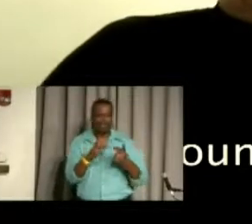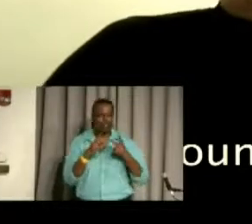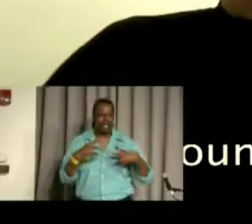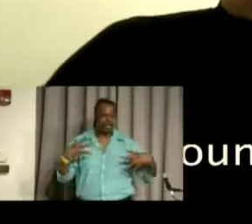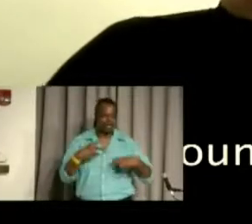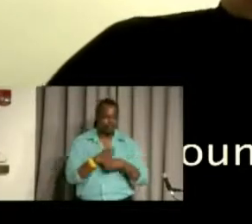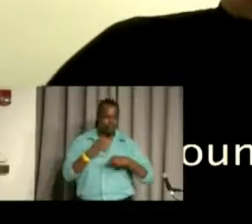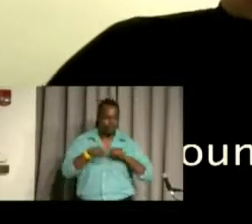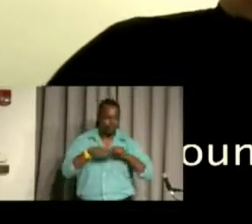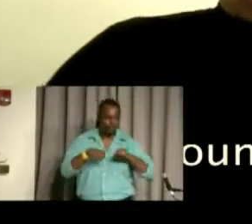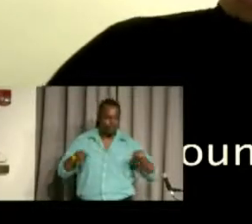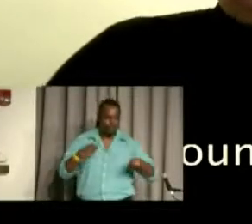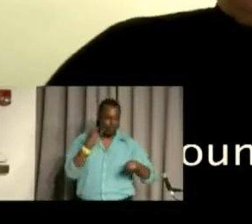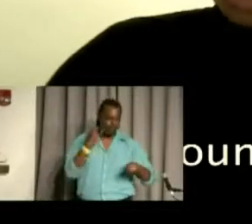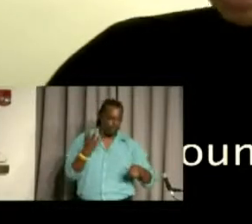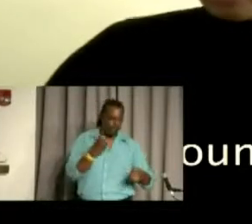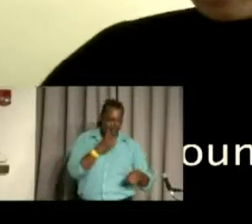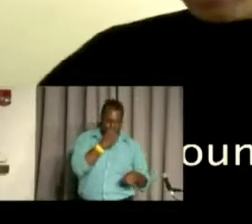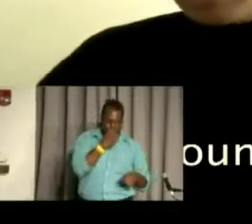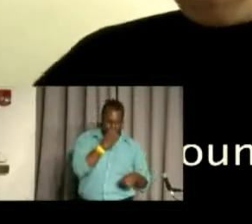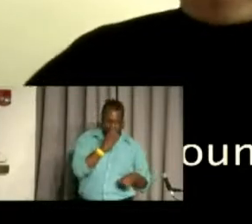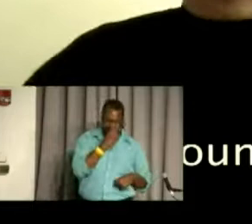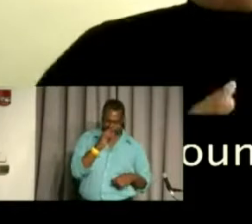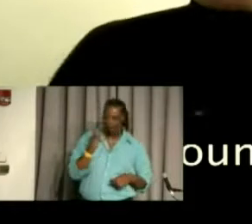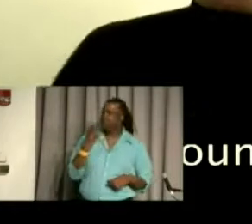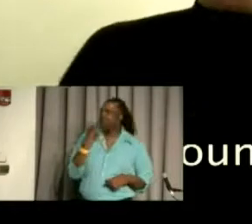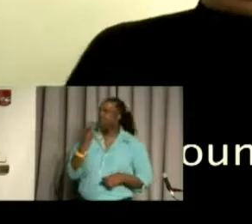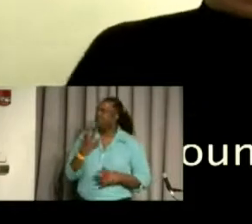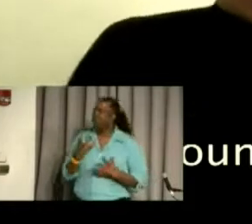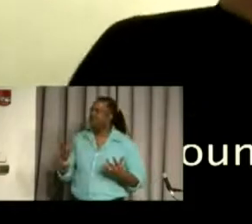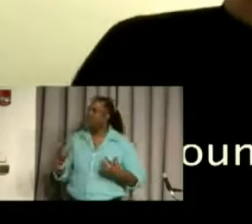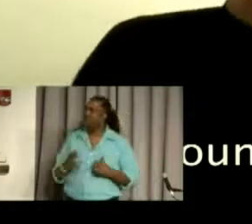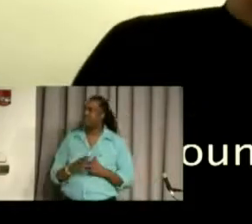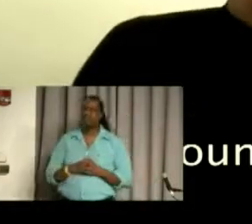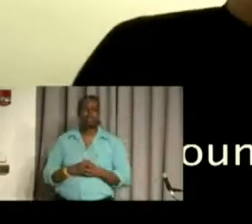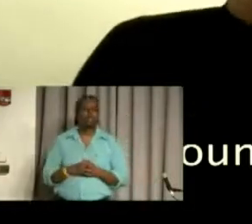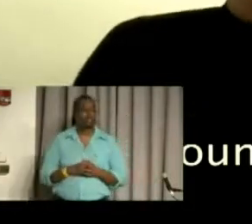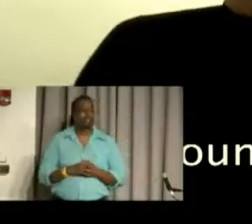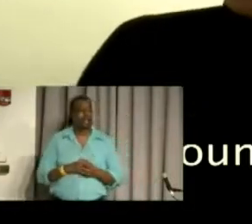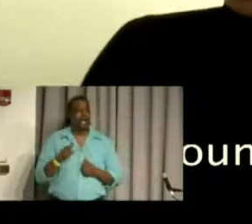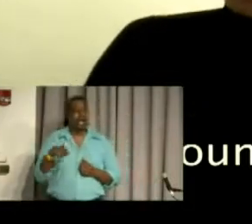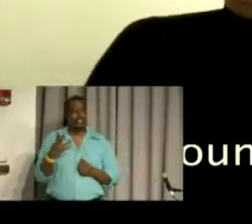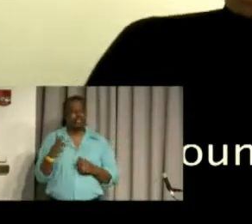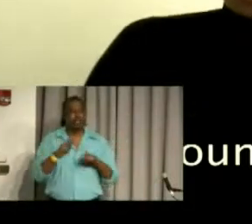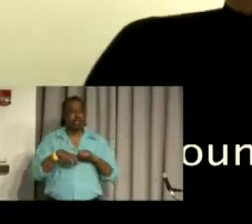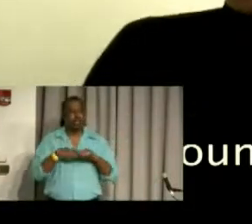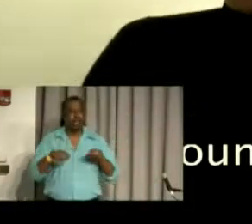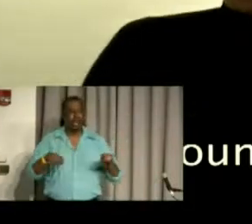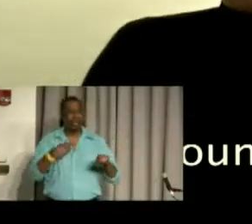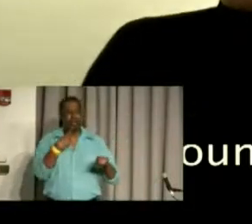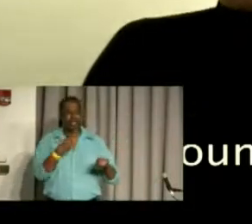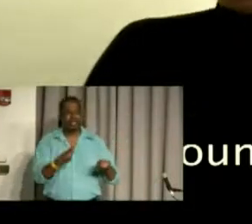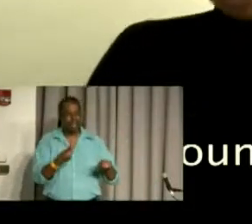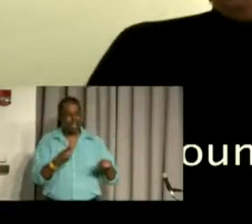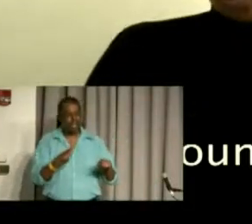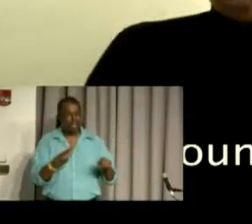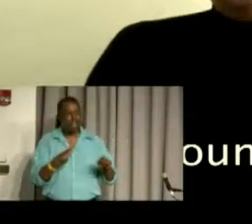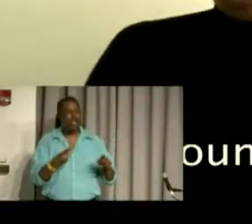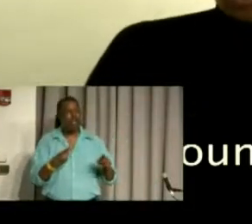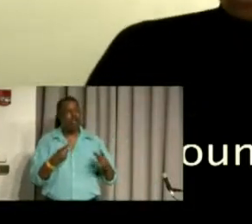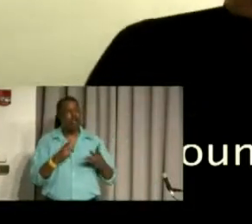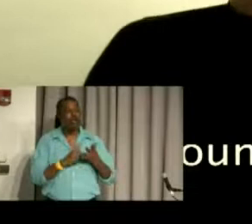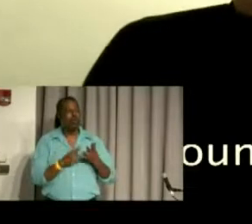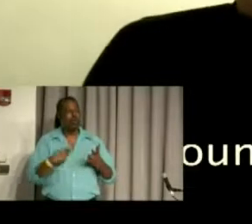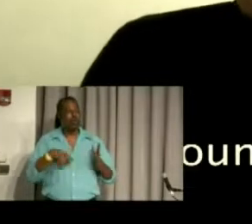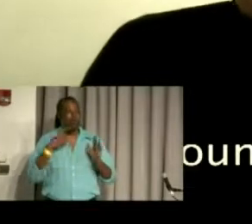wrap up if you'd like to. Thank you very much. I mean, I just like to wrap up to just say that, you know, while we have focused here